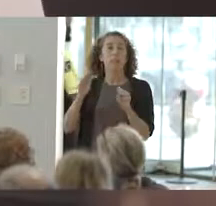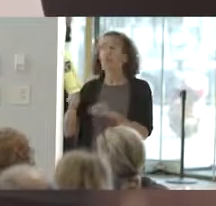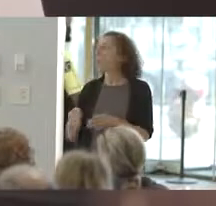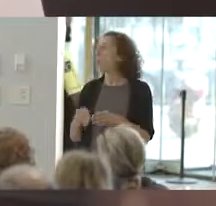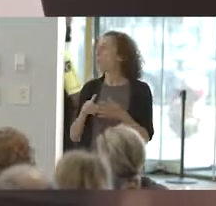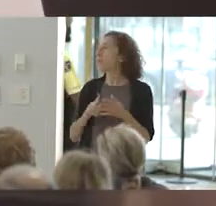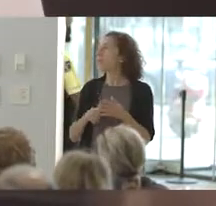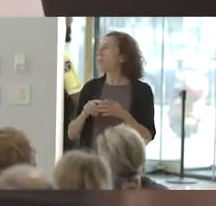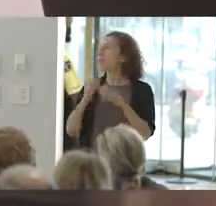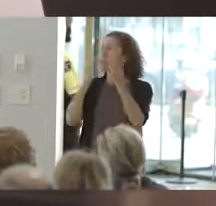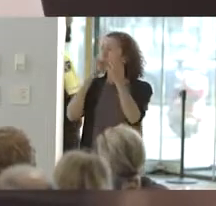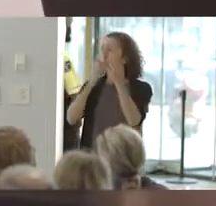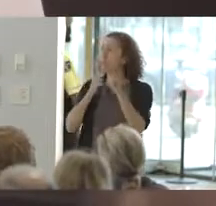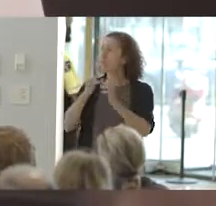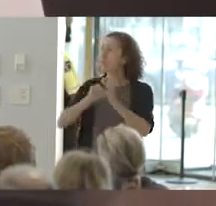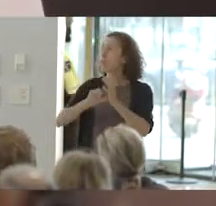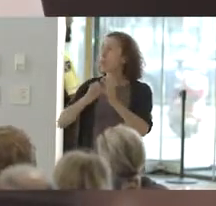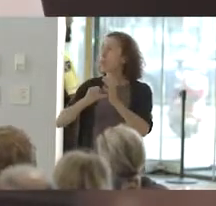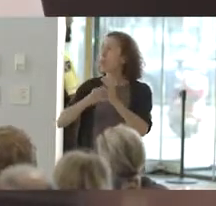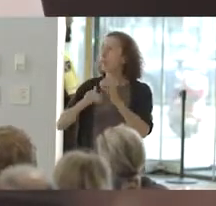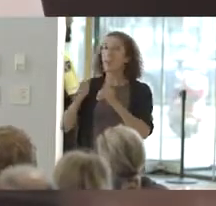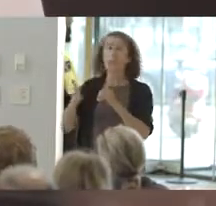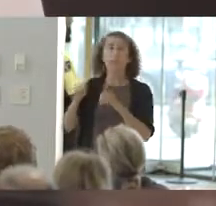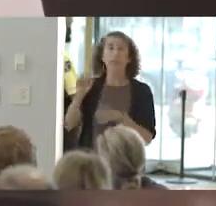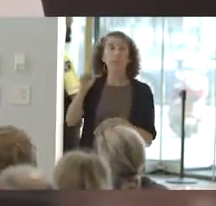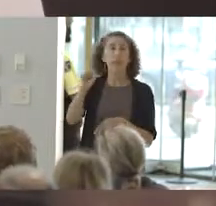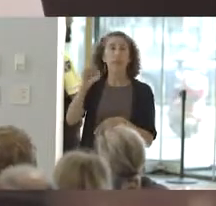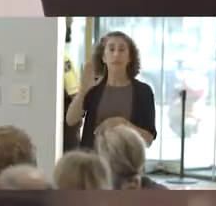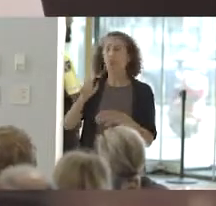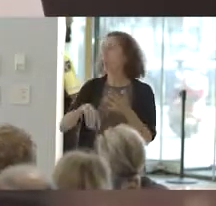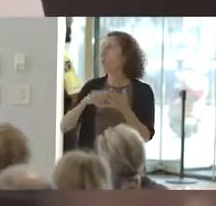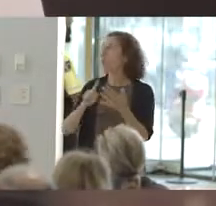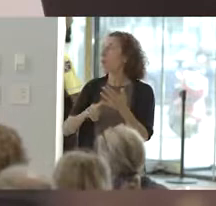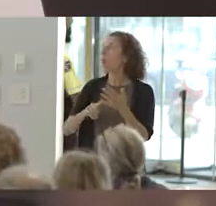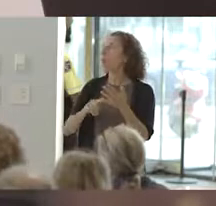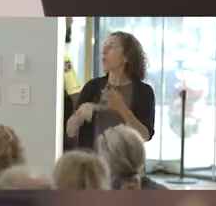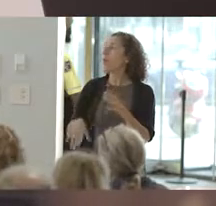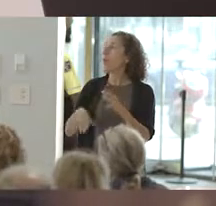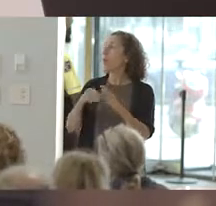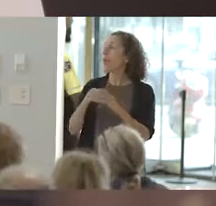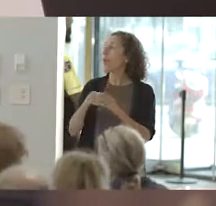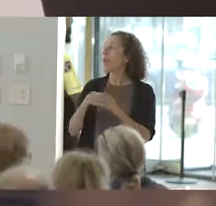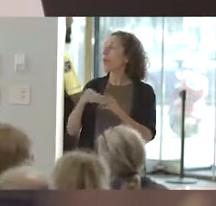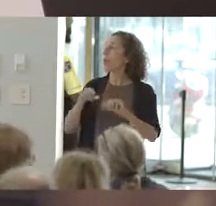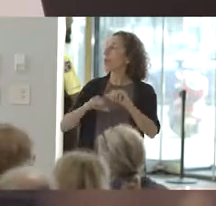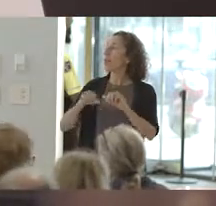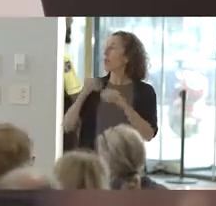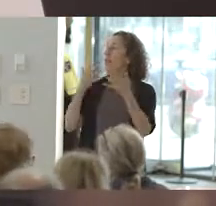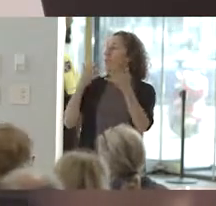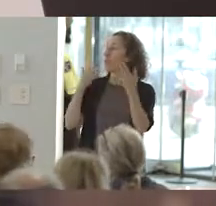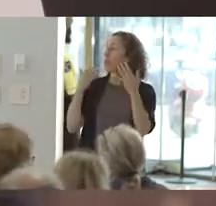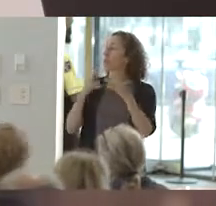the concept of moving the ferry terminal slightly north was not desired necessarily. We'll talk